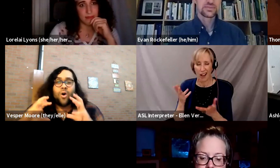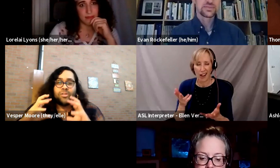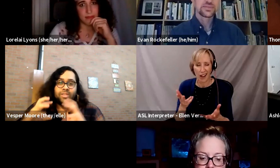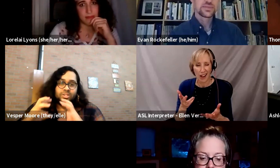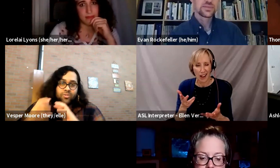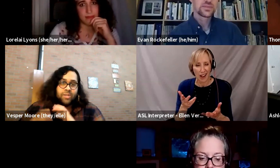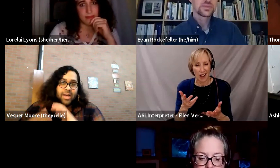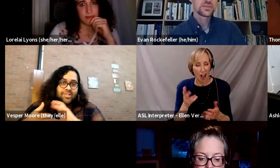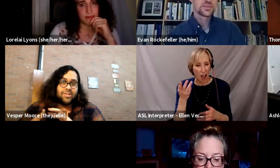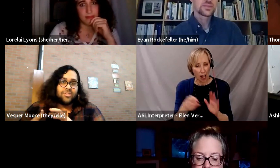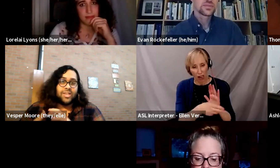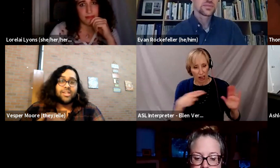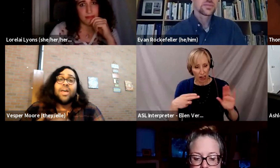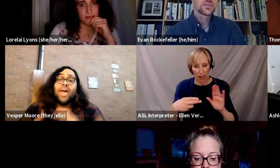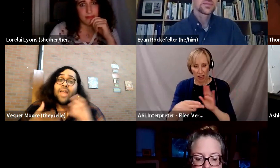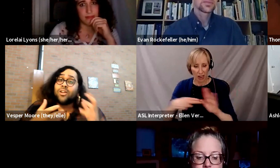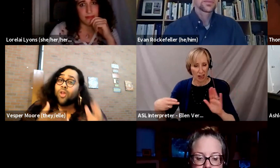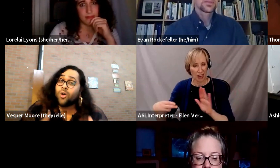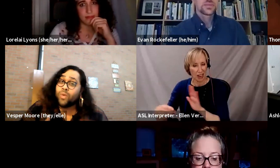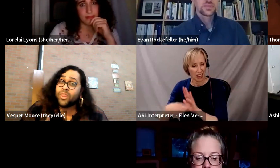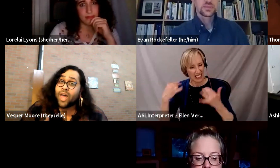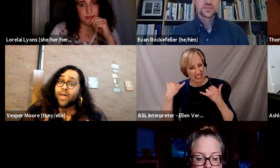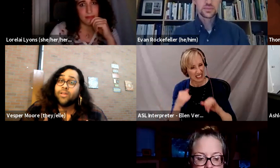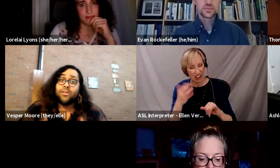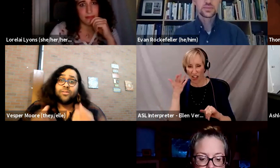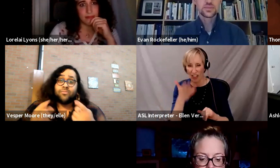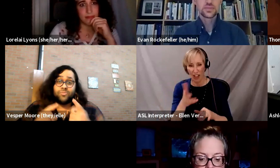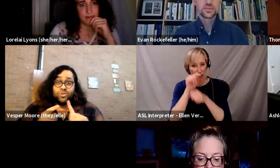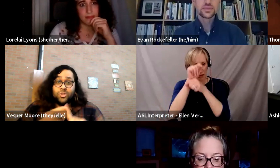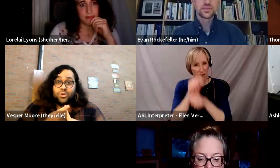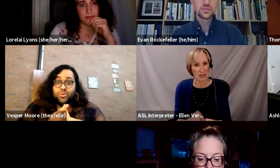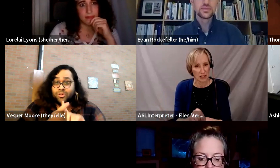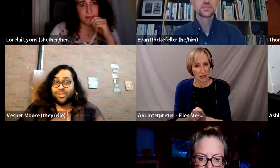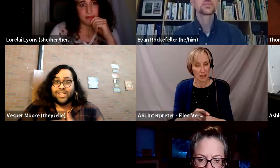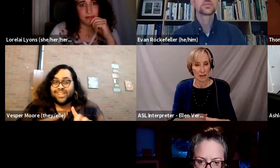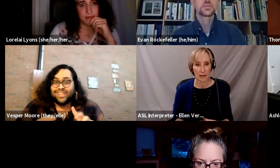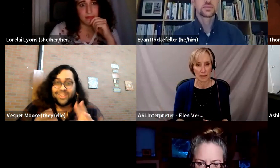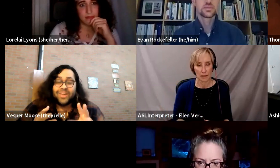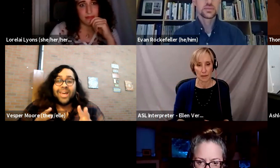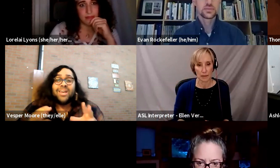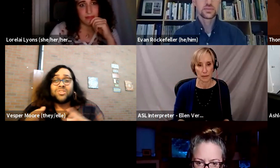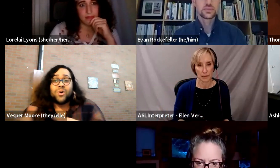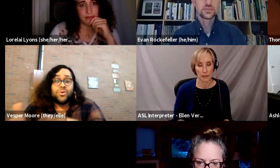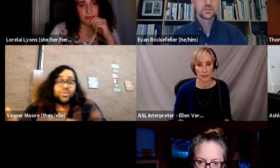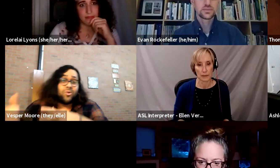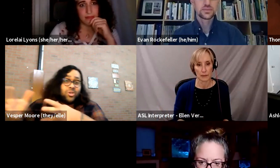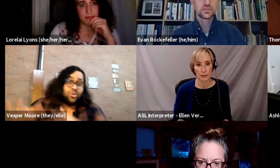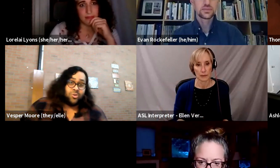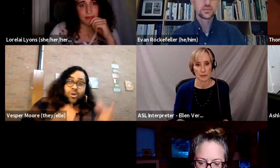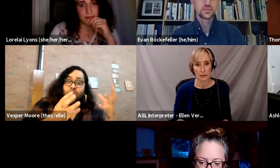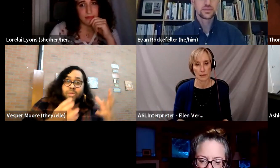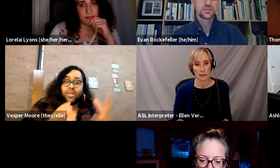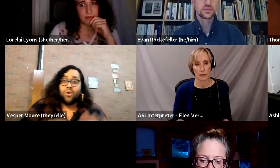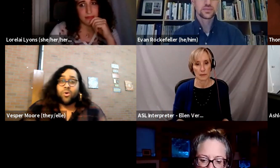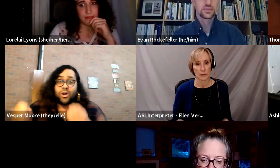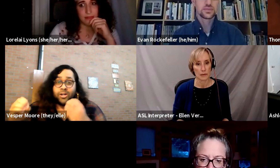like all of these career paths and understanding. And then along with that, do you okay, so you